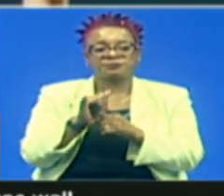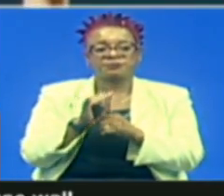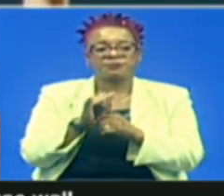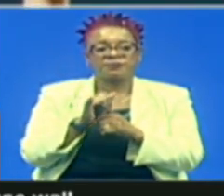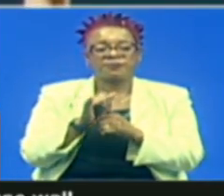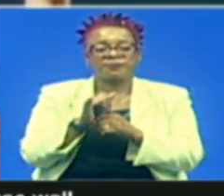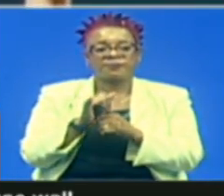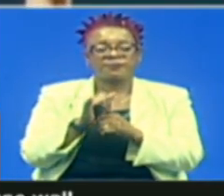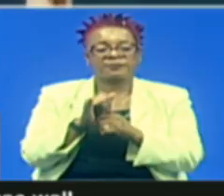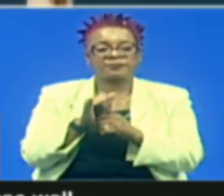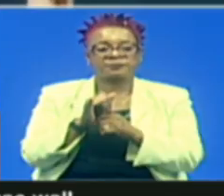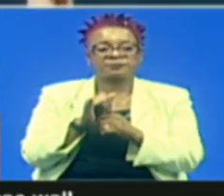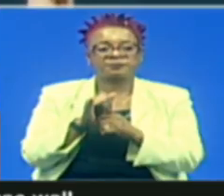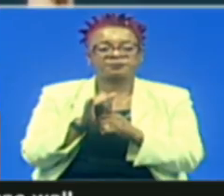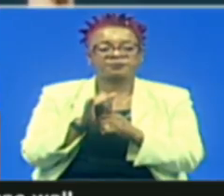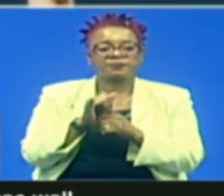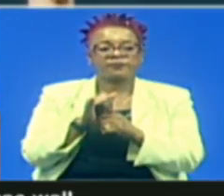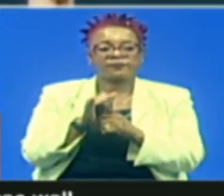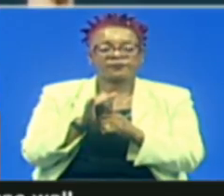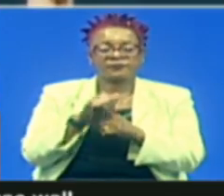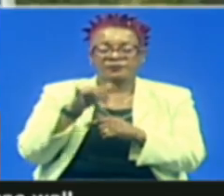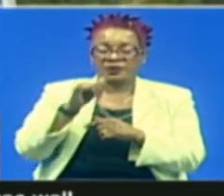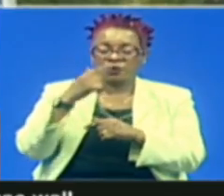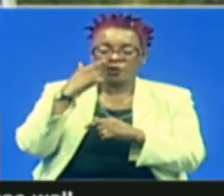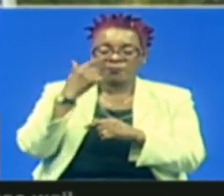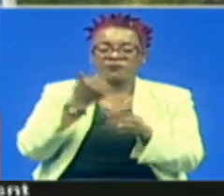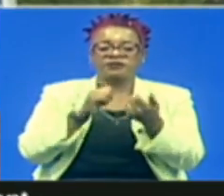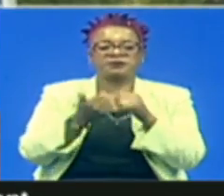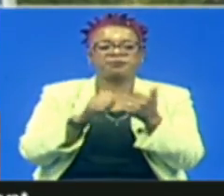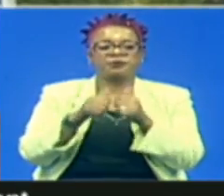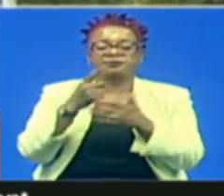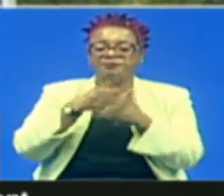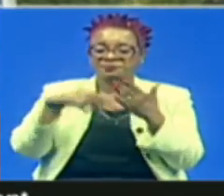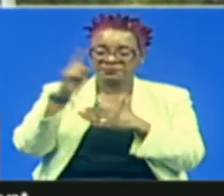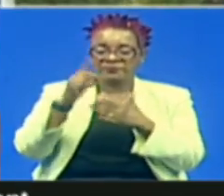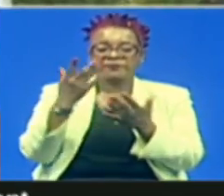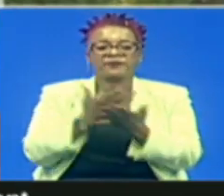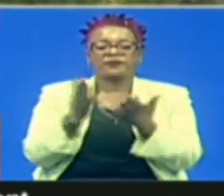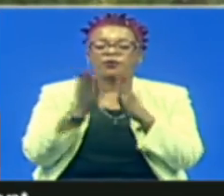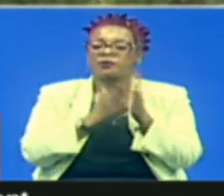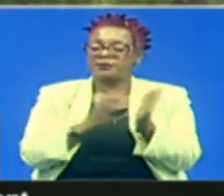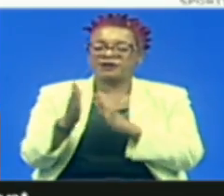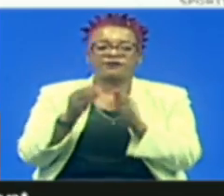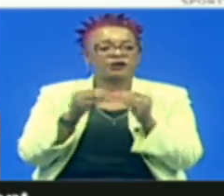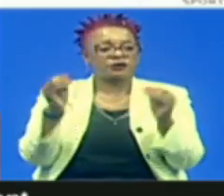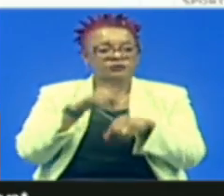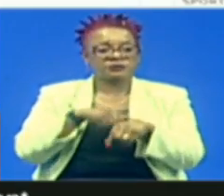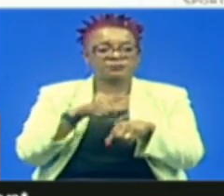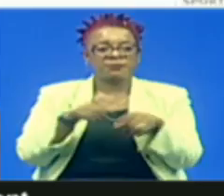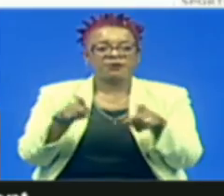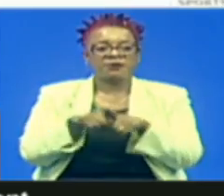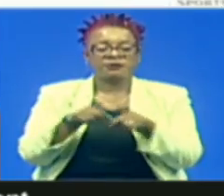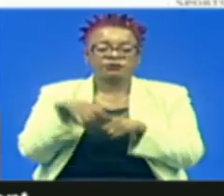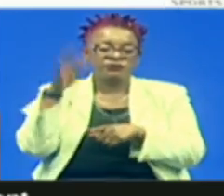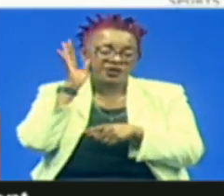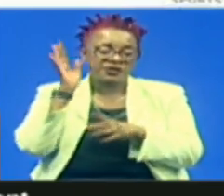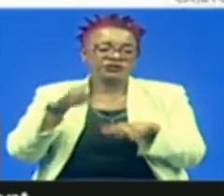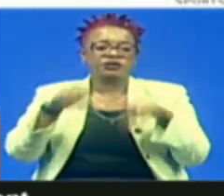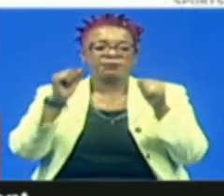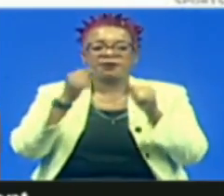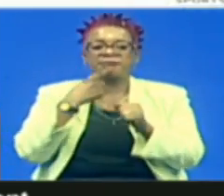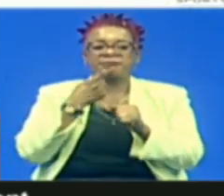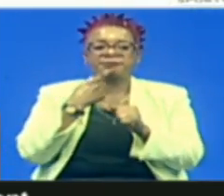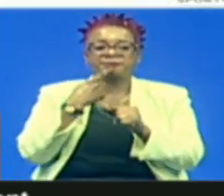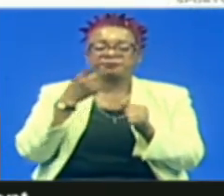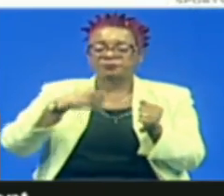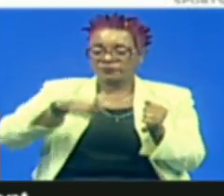He's the home of champions, and winning is something that we had set out to do for a very long time. As we just had the chairman state that we